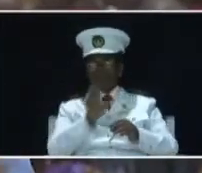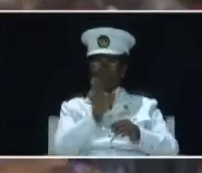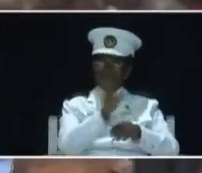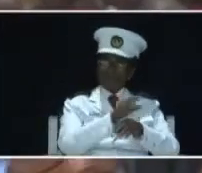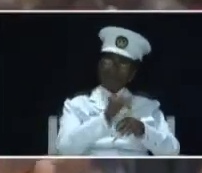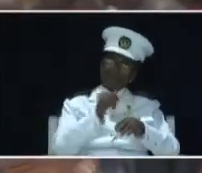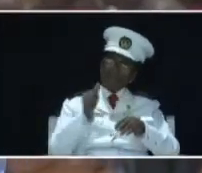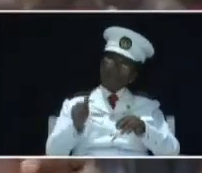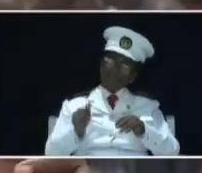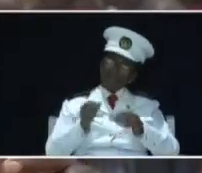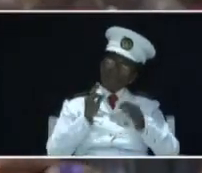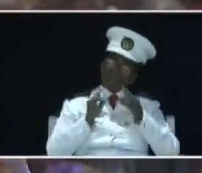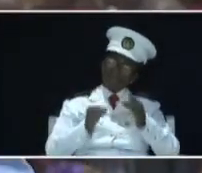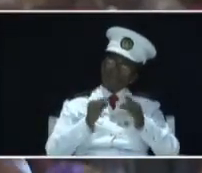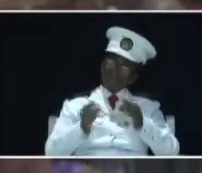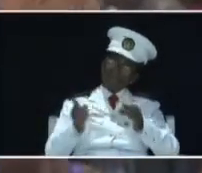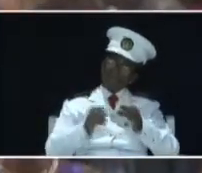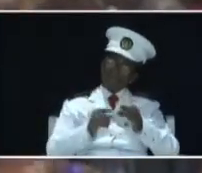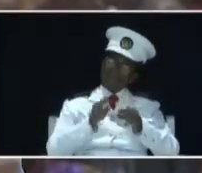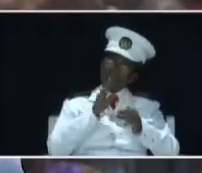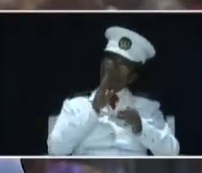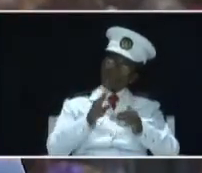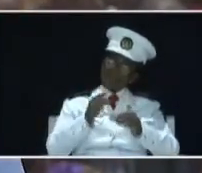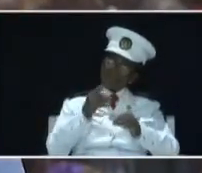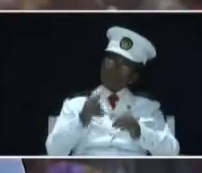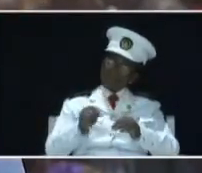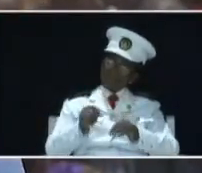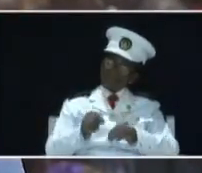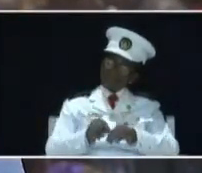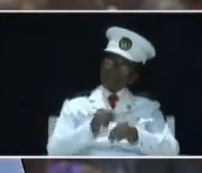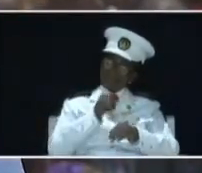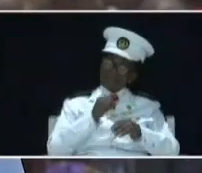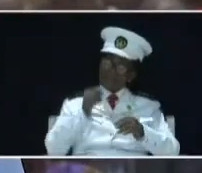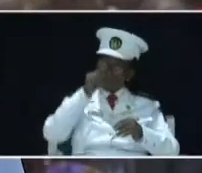If you be the Son of God, turn this stone to bread,